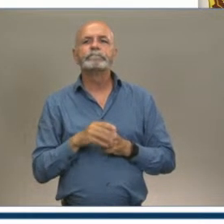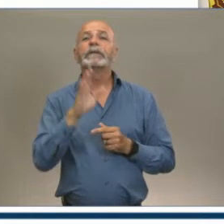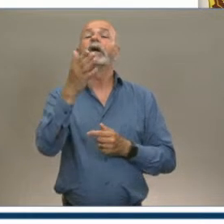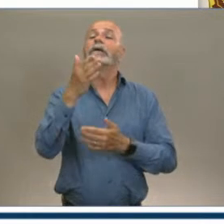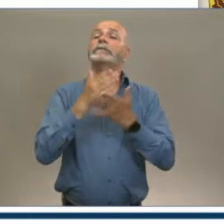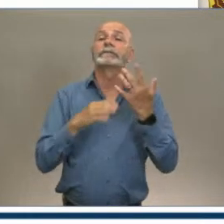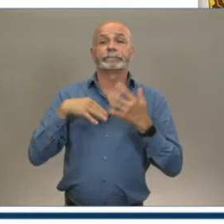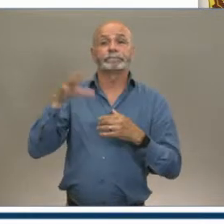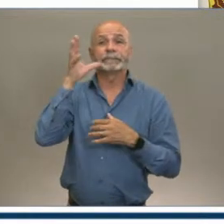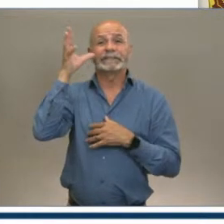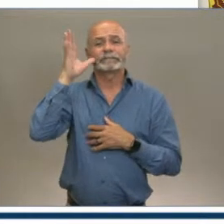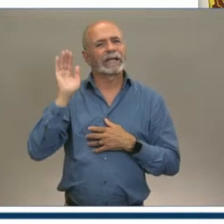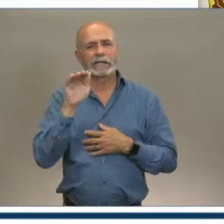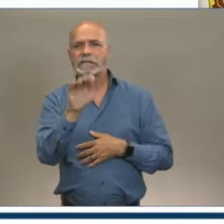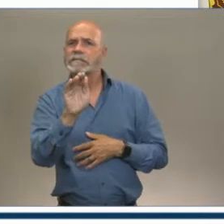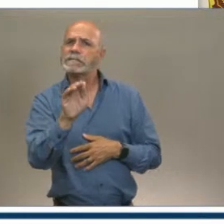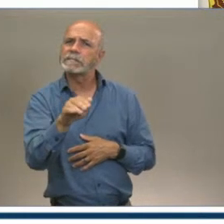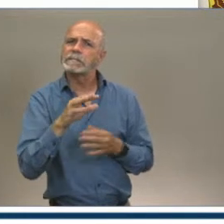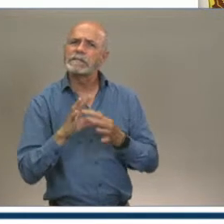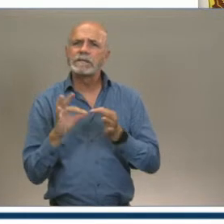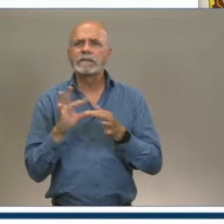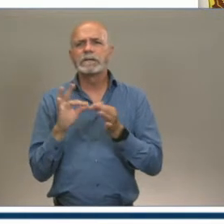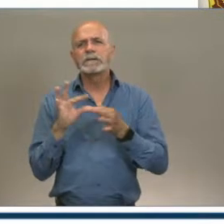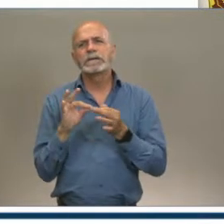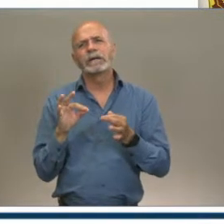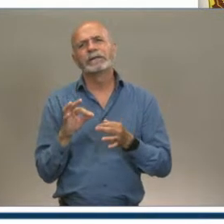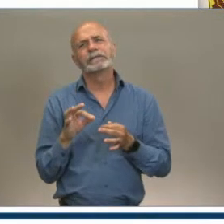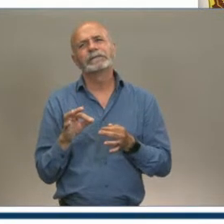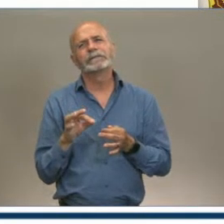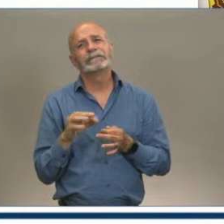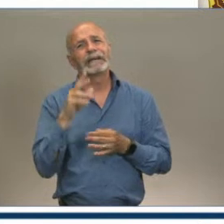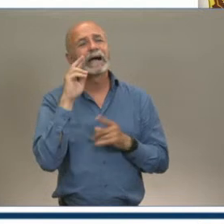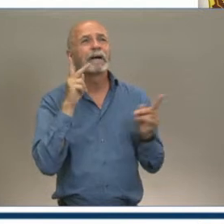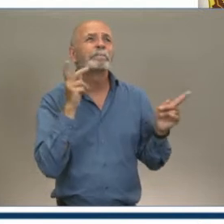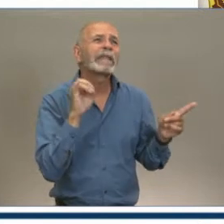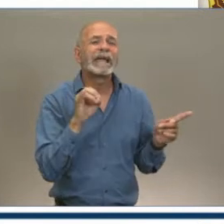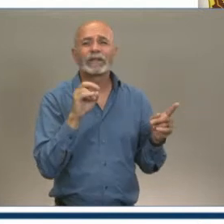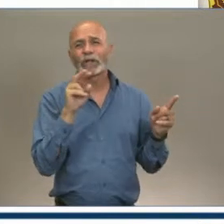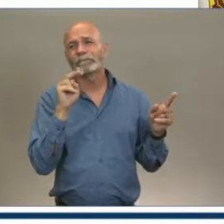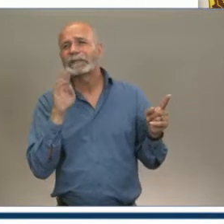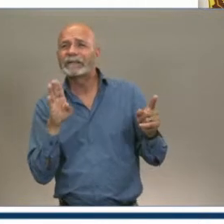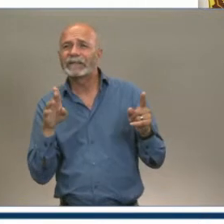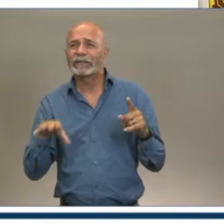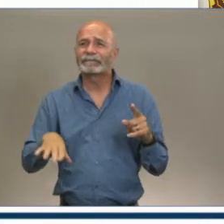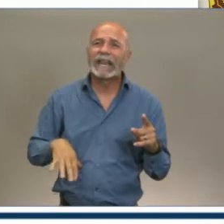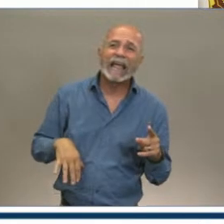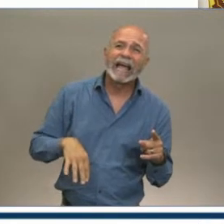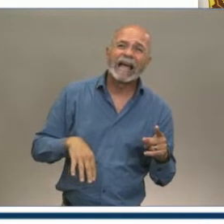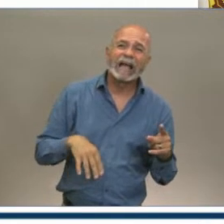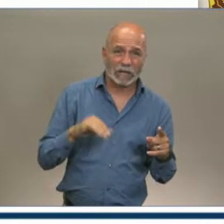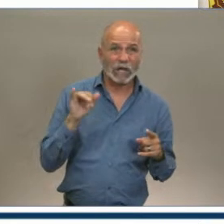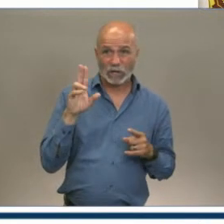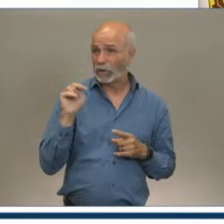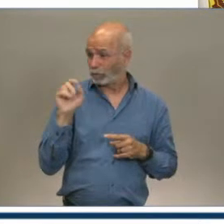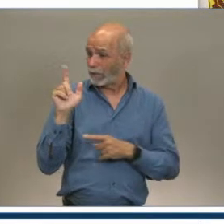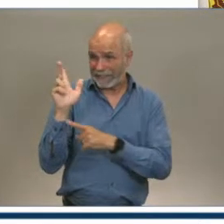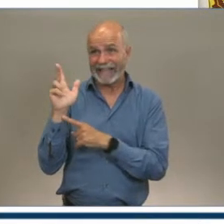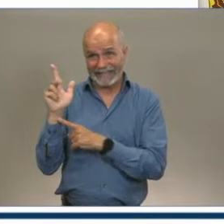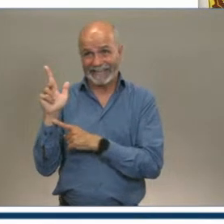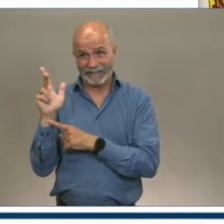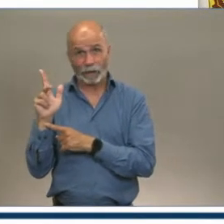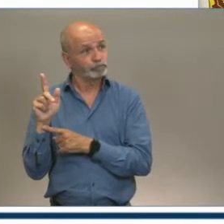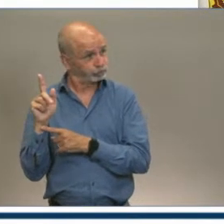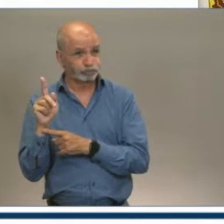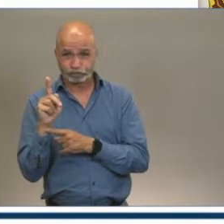it's safe for us to open up to Atlantic Canada on June 23rd, but not allow graduation ceremonies to